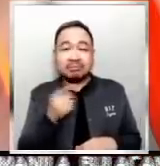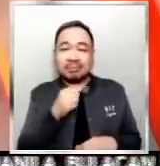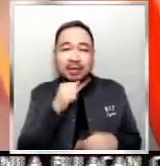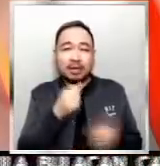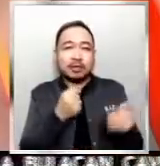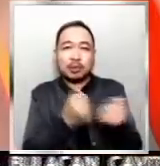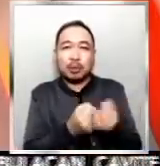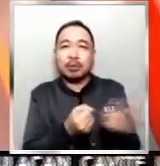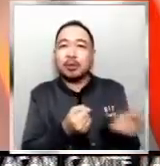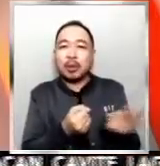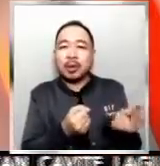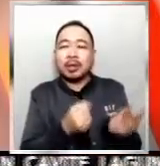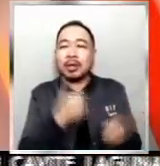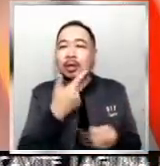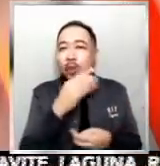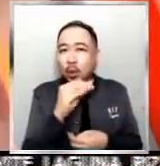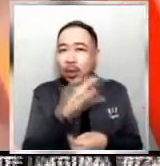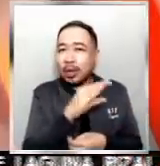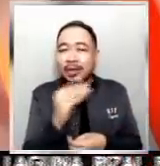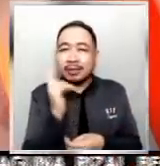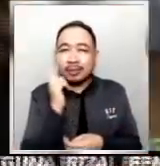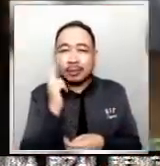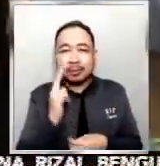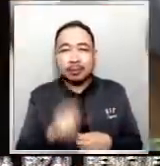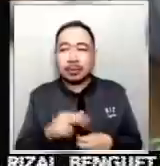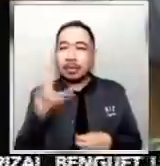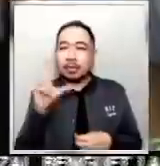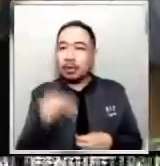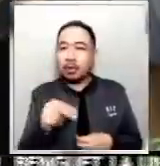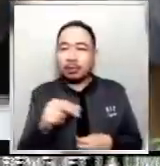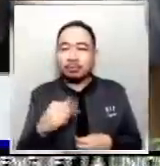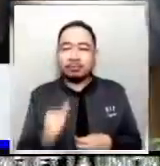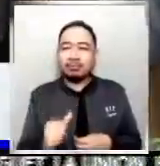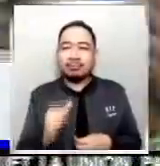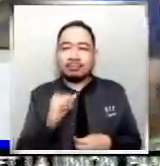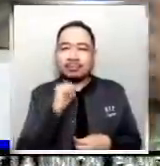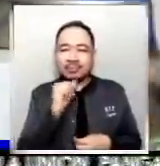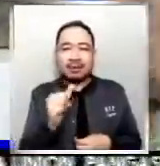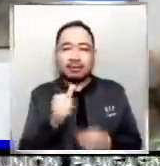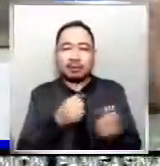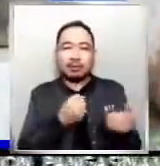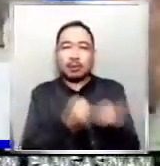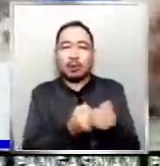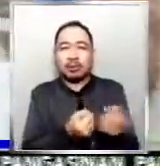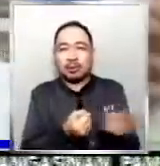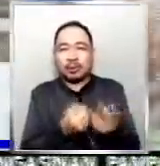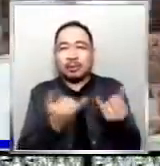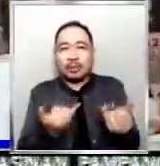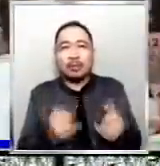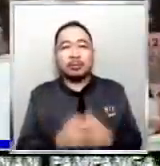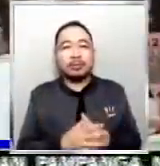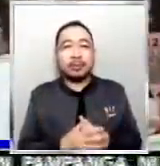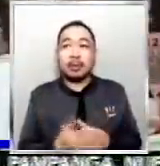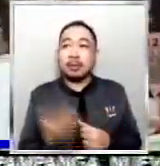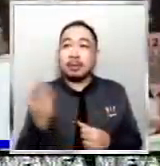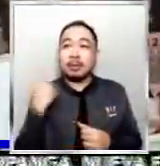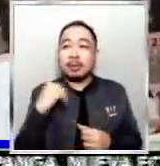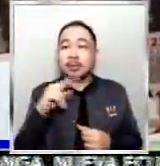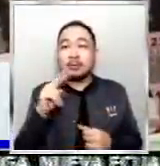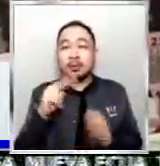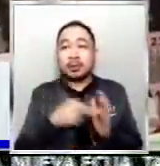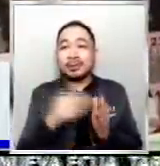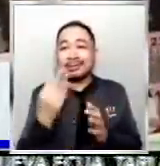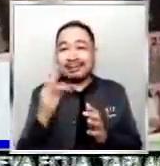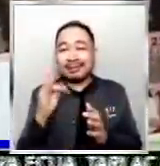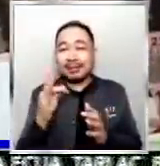niya, no, I will not share my light this time. Noong 2019 senatorial election, sinuportahan ng hugpong ng pagbabago ang